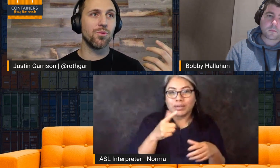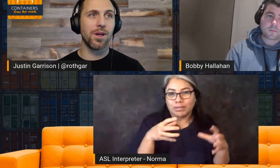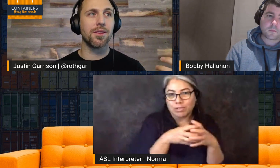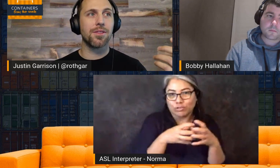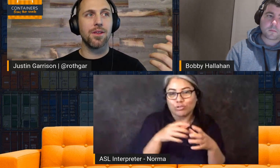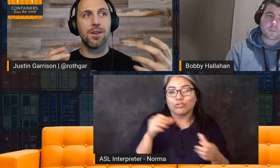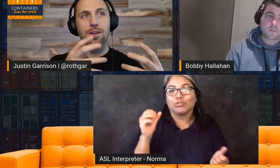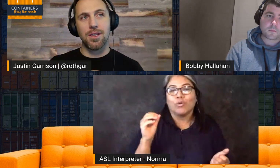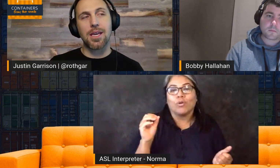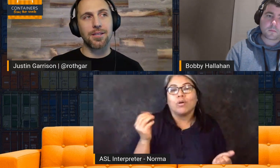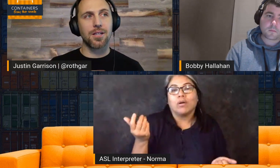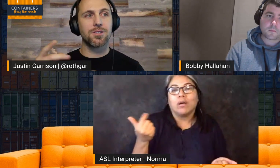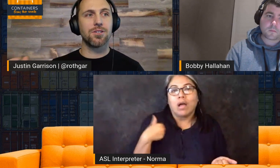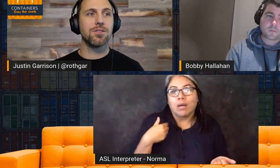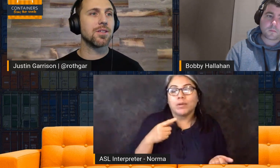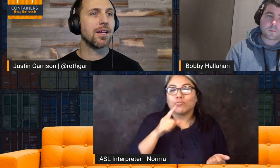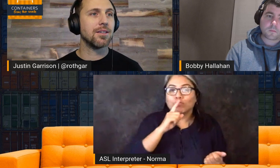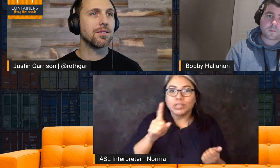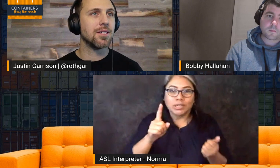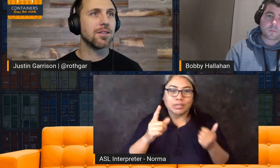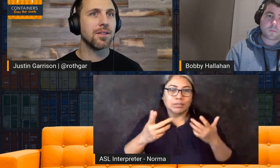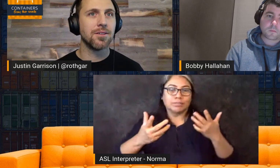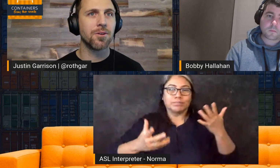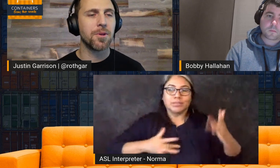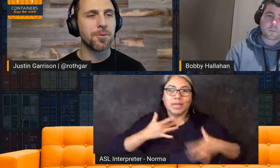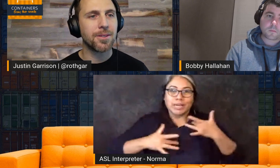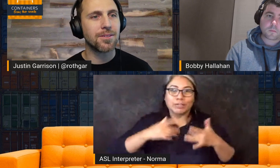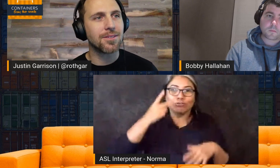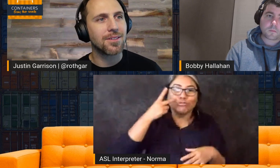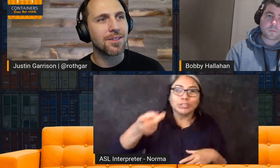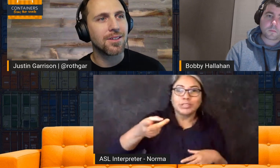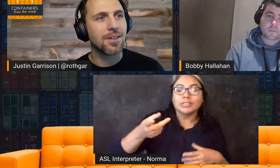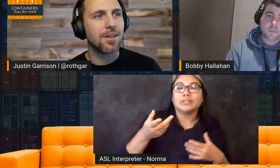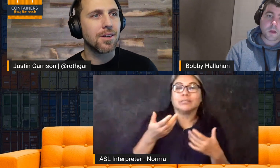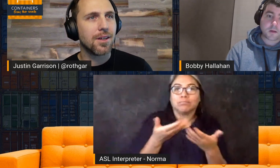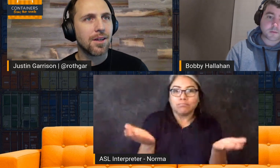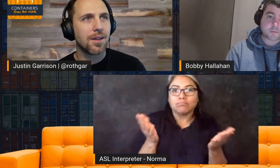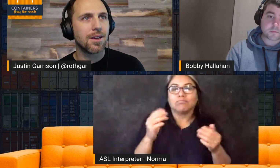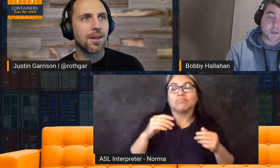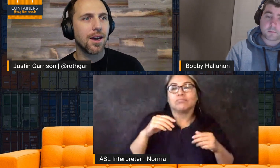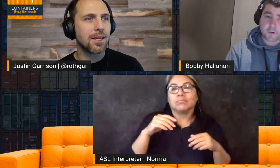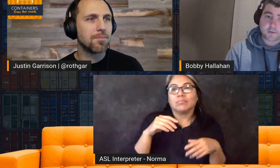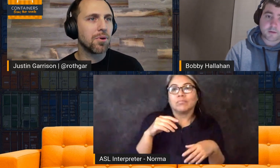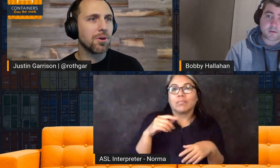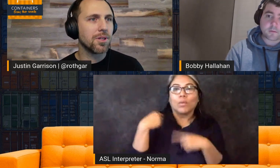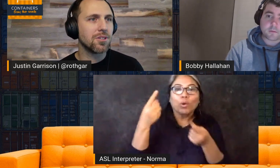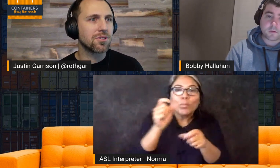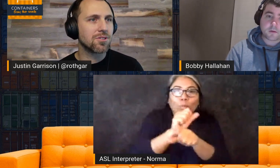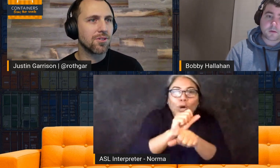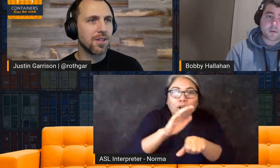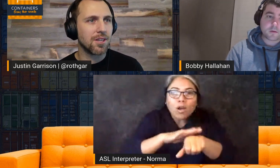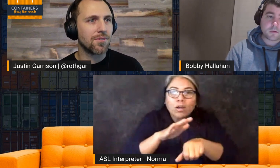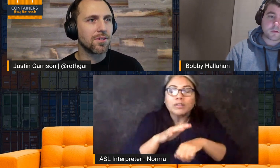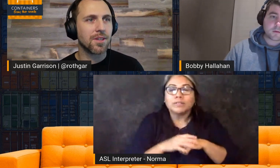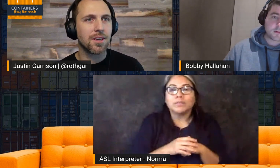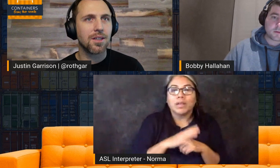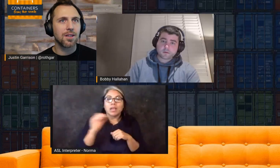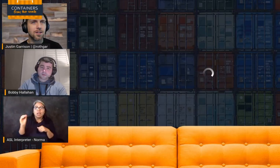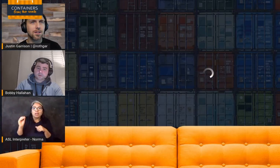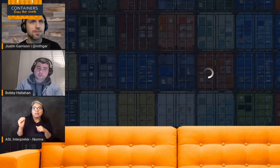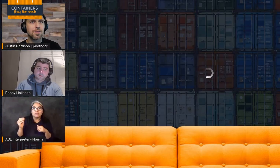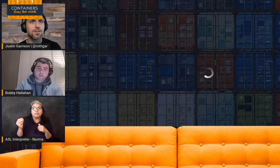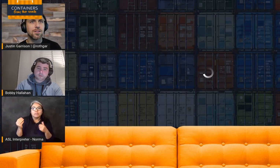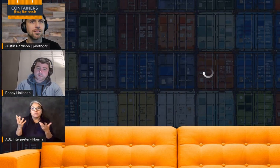works with EKS clusters and the observability pieces. Awesome. Yeah, I great. can Thank you. pull in your screen here for a